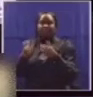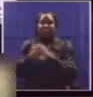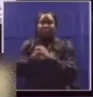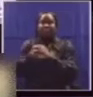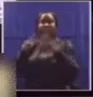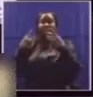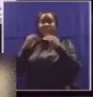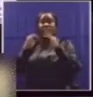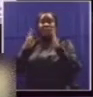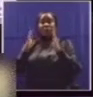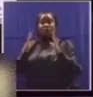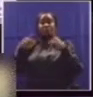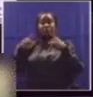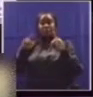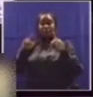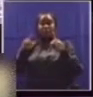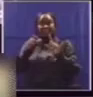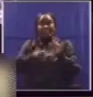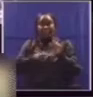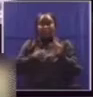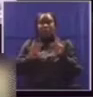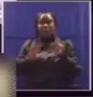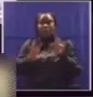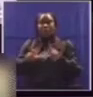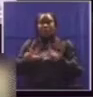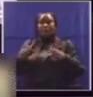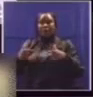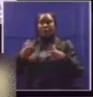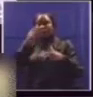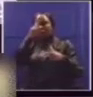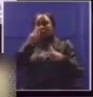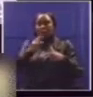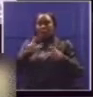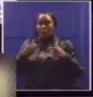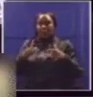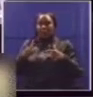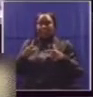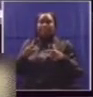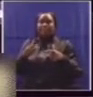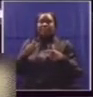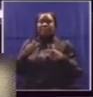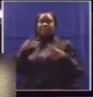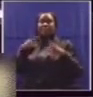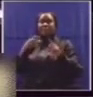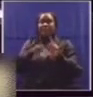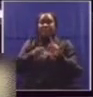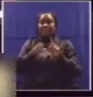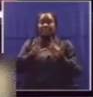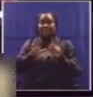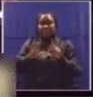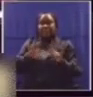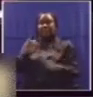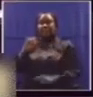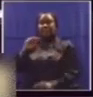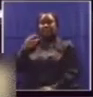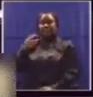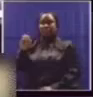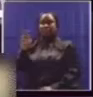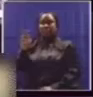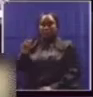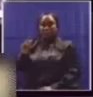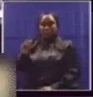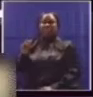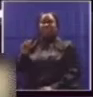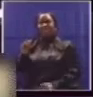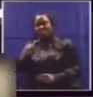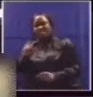the Chairperson of the Portfolio Committee, Dr. Jacobs, and all other members of the committee. And good afternoon to